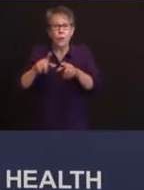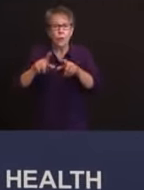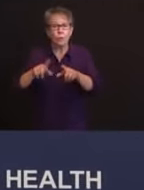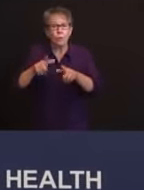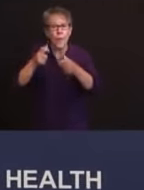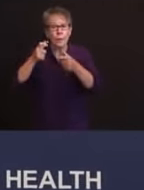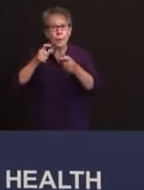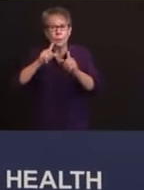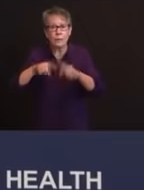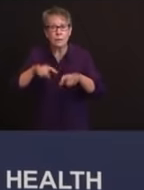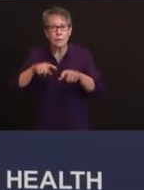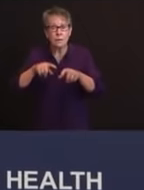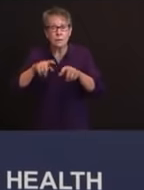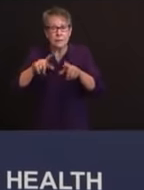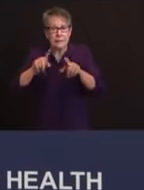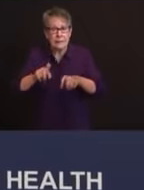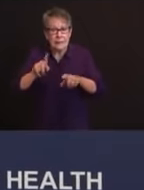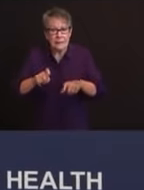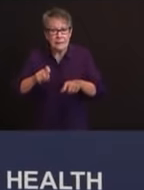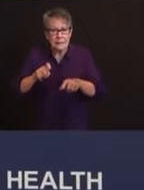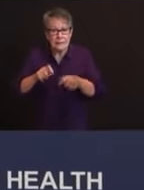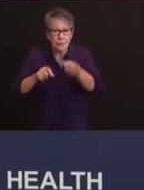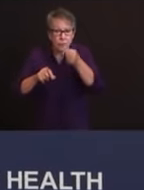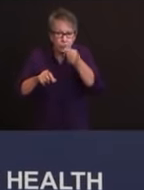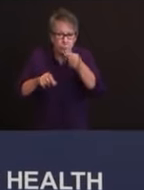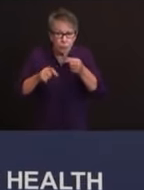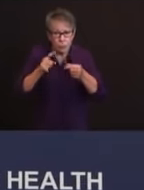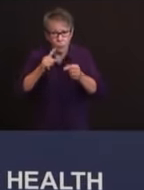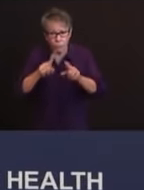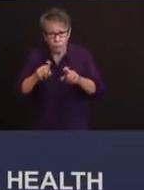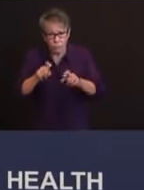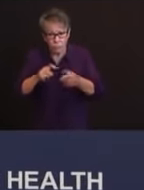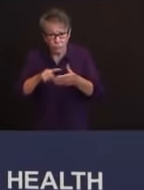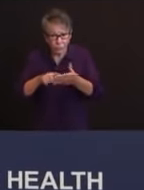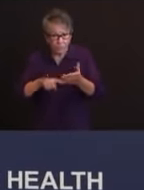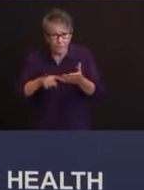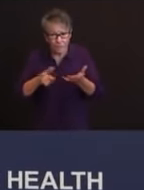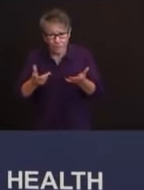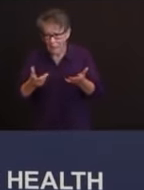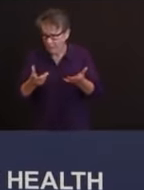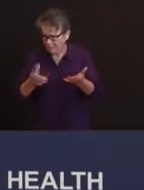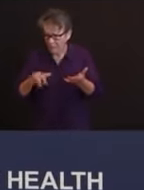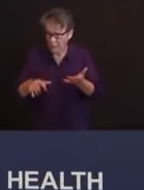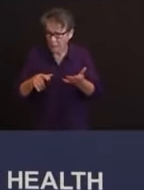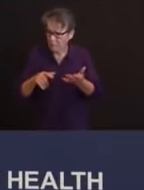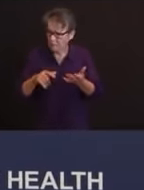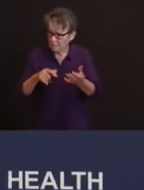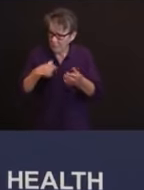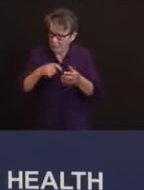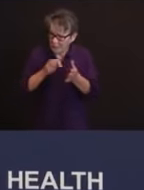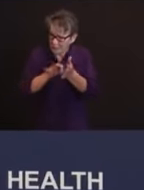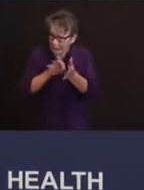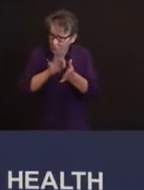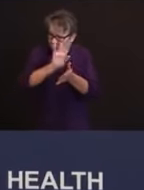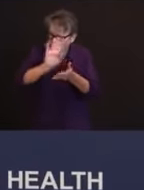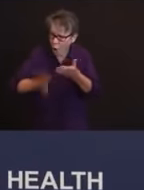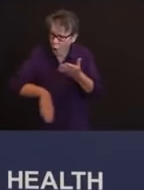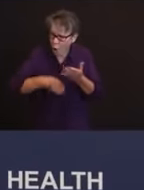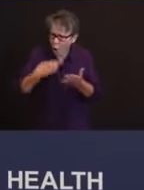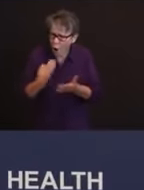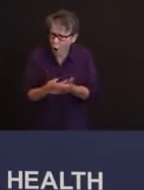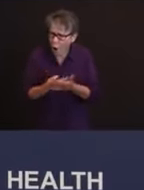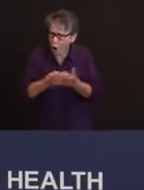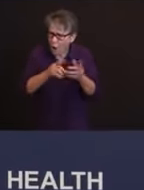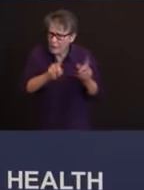getting a significant undercount? Any sense of what percentage that undercount could represent? Is it 10, 20, 25%?